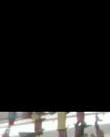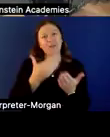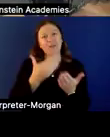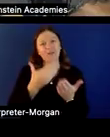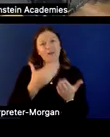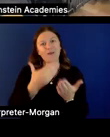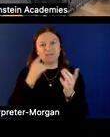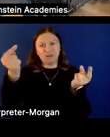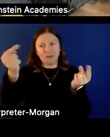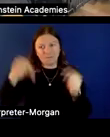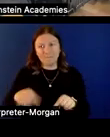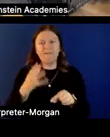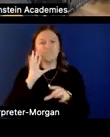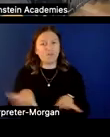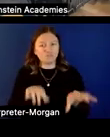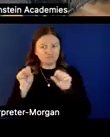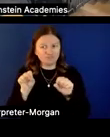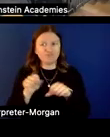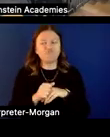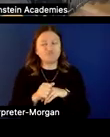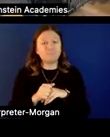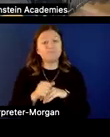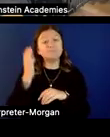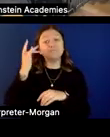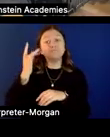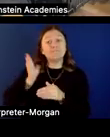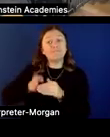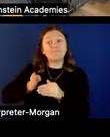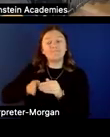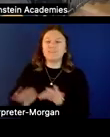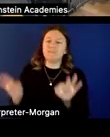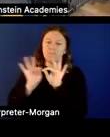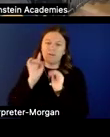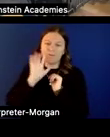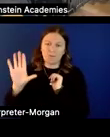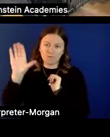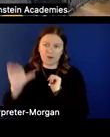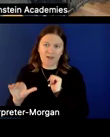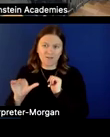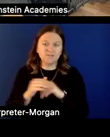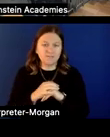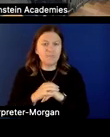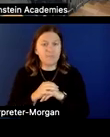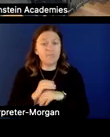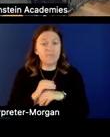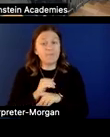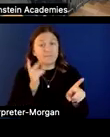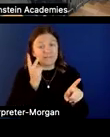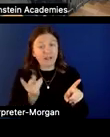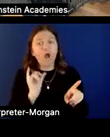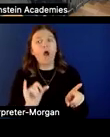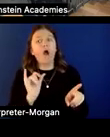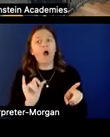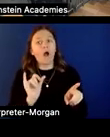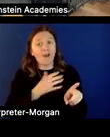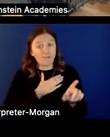on, because in the end, this is what supports your child. Like them seeing, oh, my family